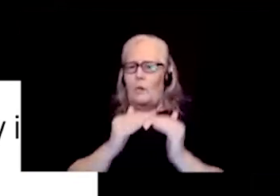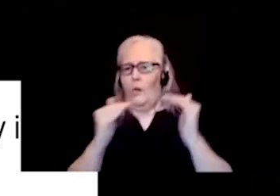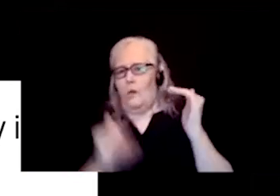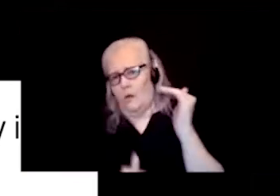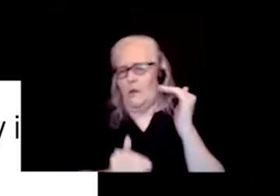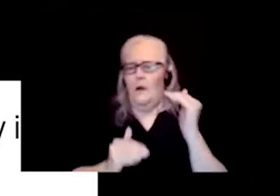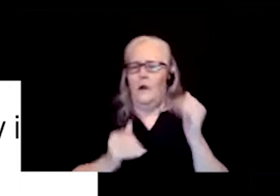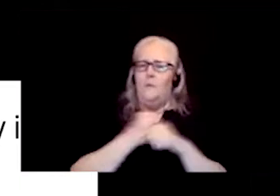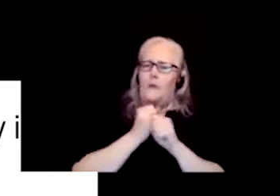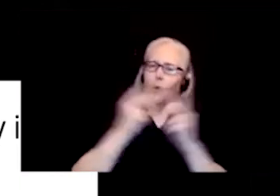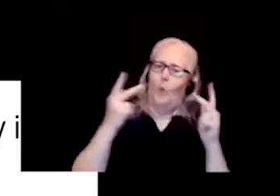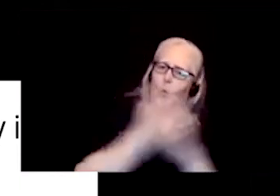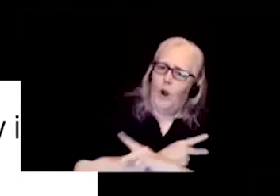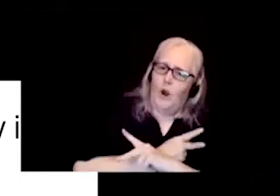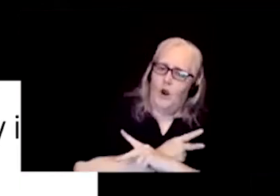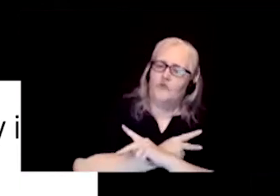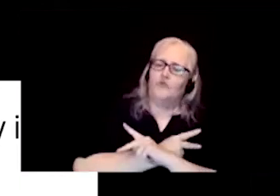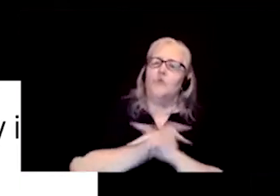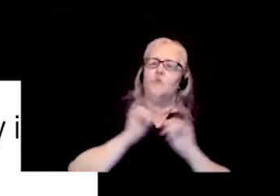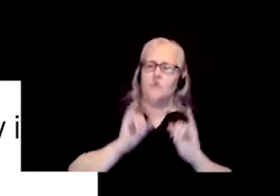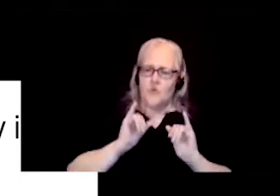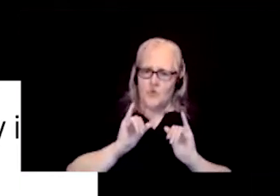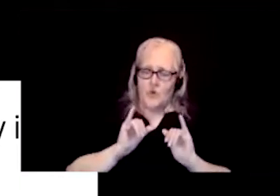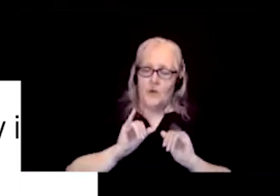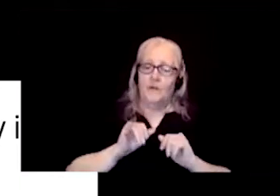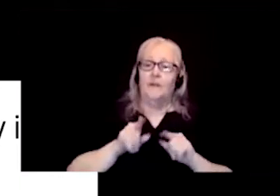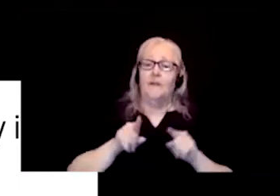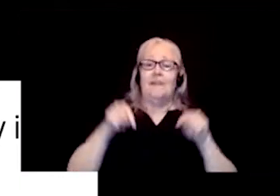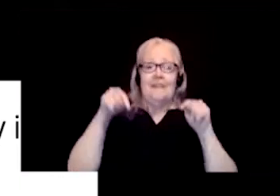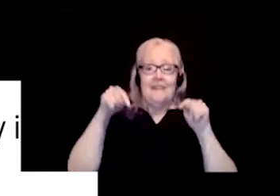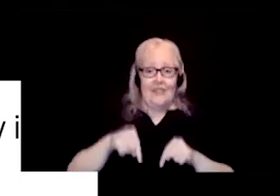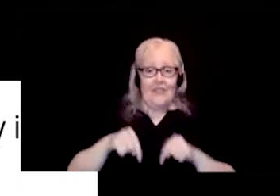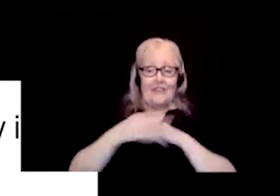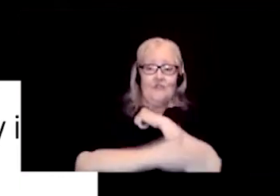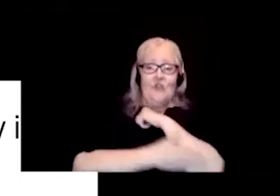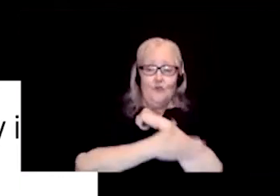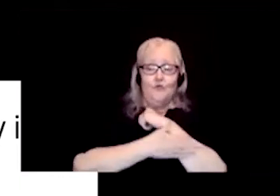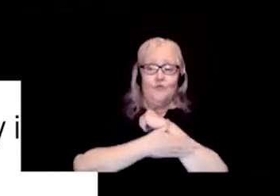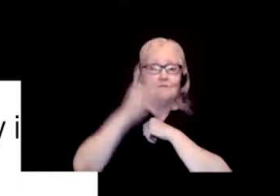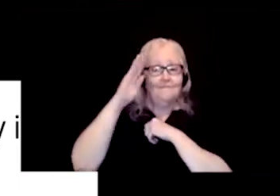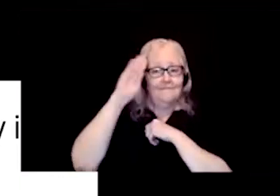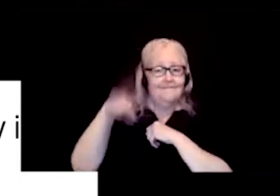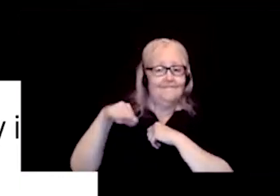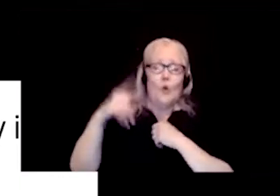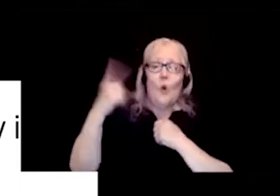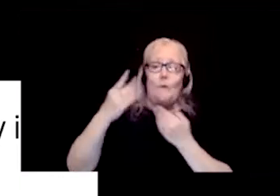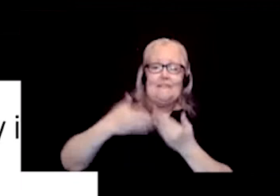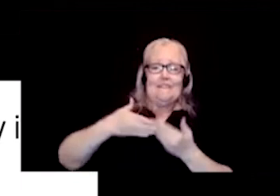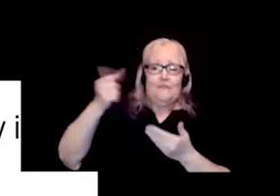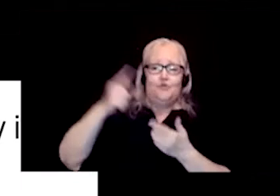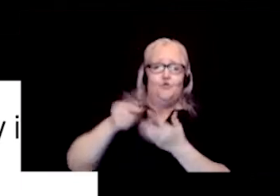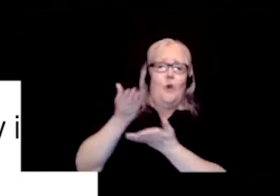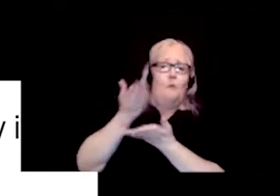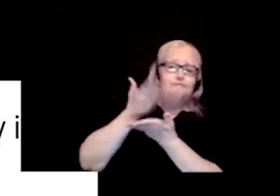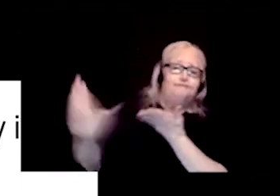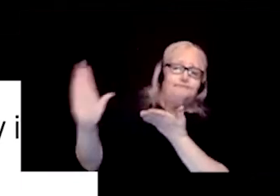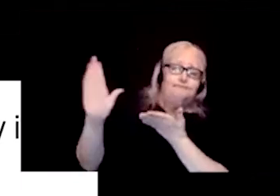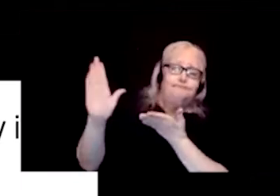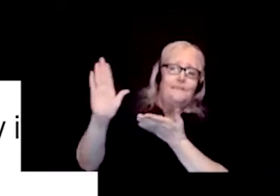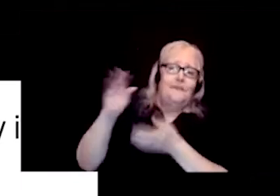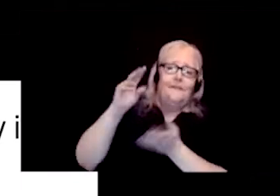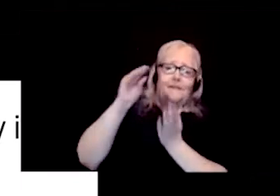Remembering that in our country, exclusion has always been easier to realize in policy than